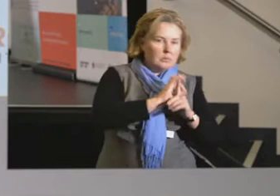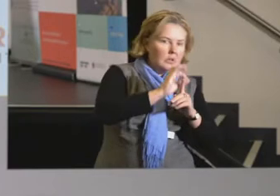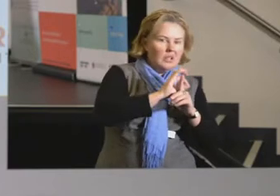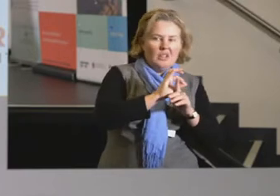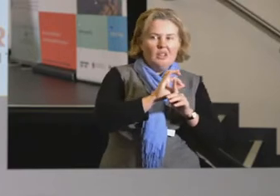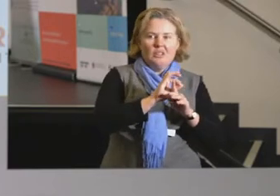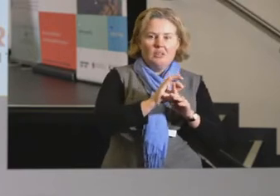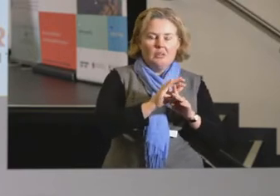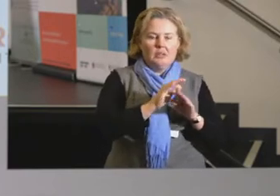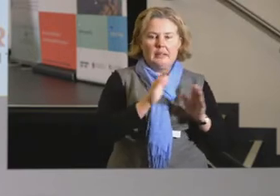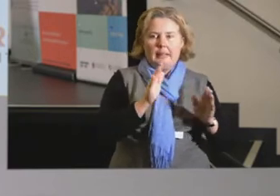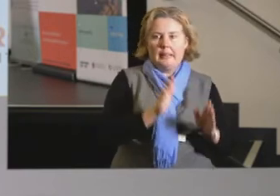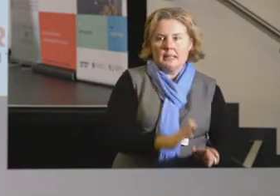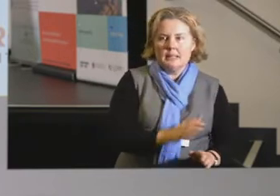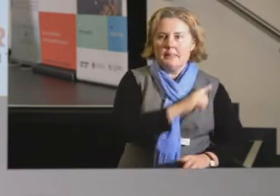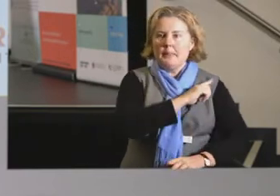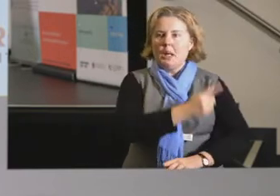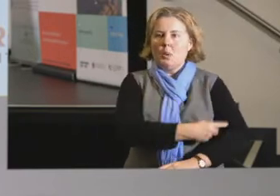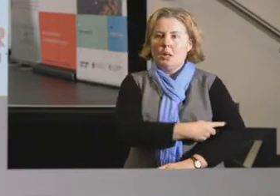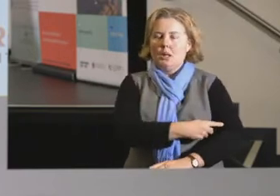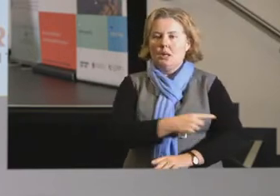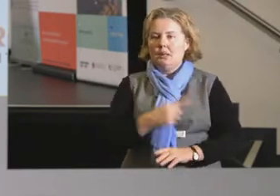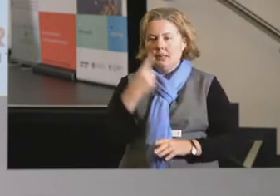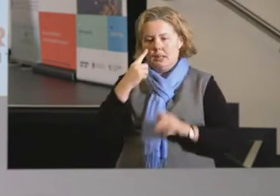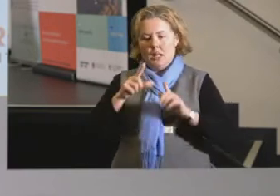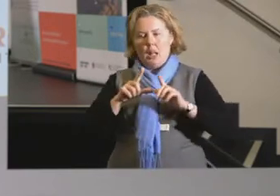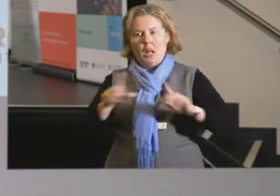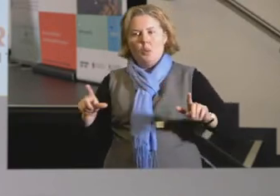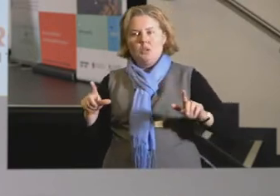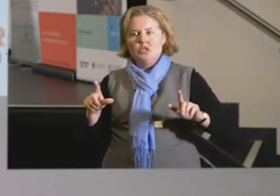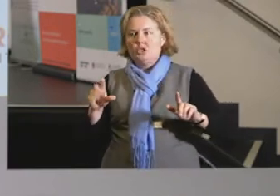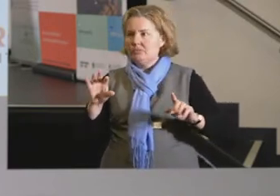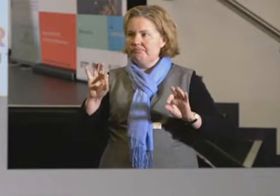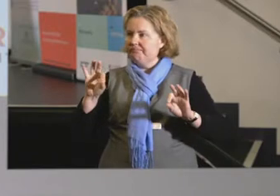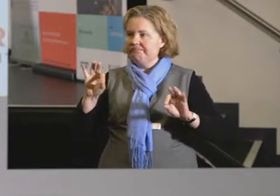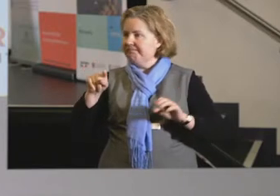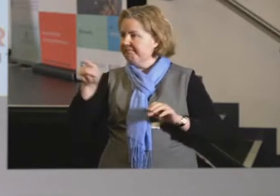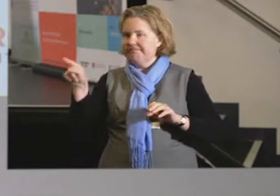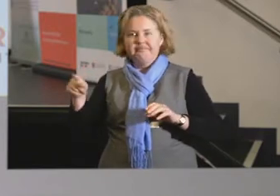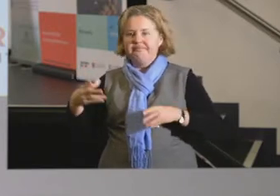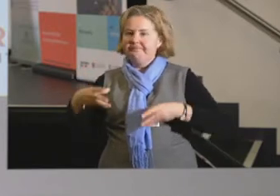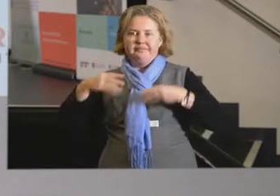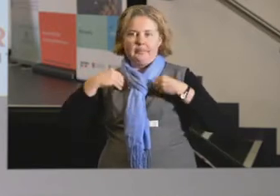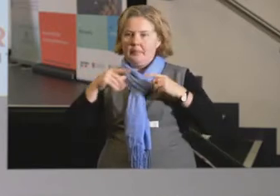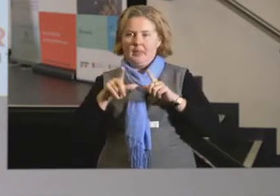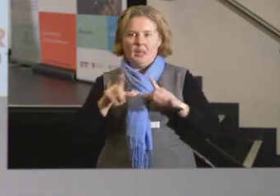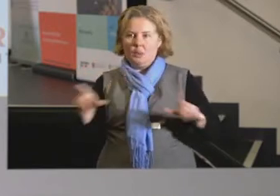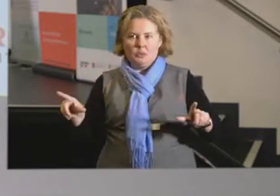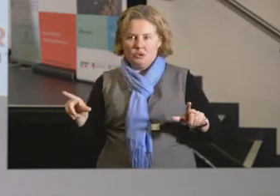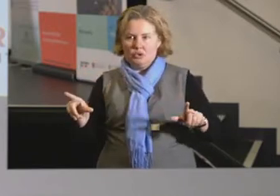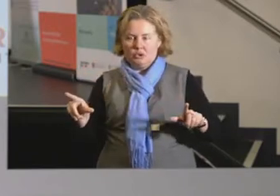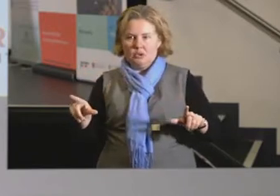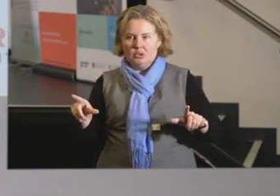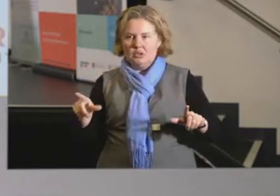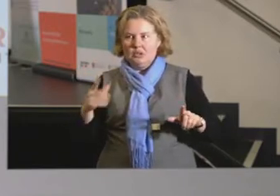that we didn't see the language that we use being co-opted by others and in a sense turned